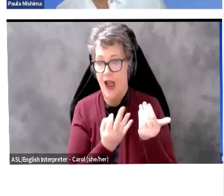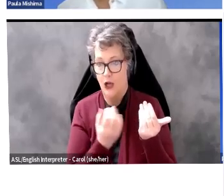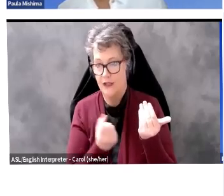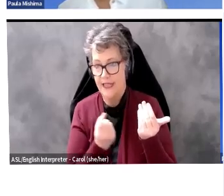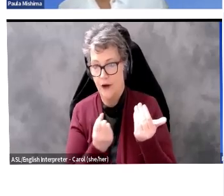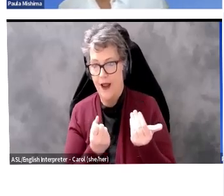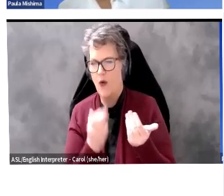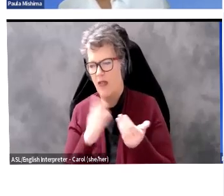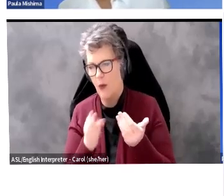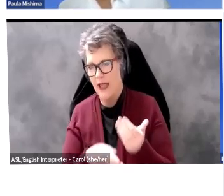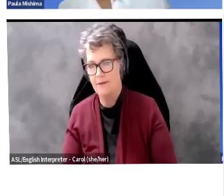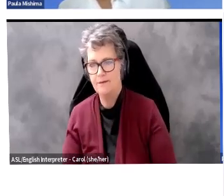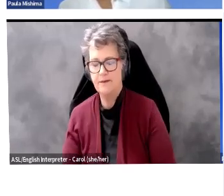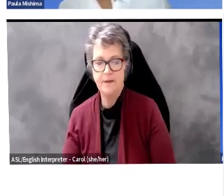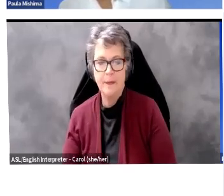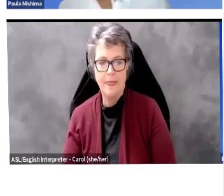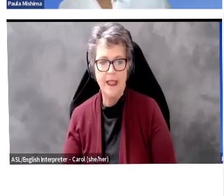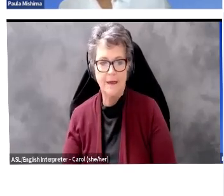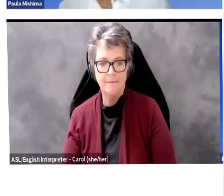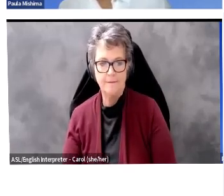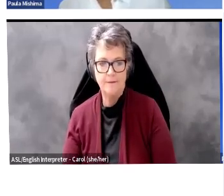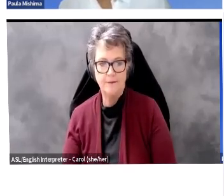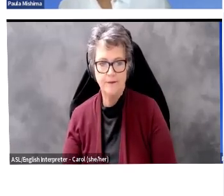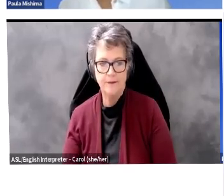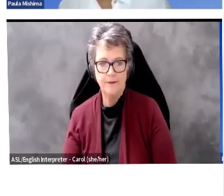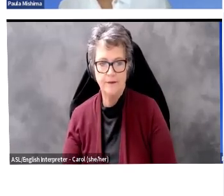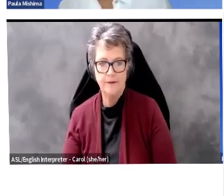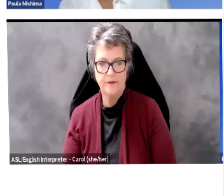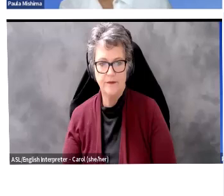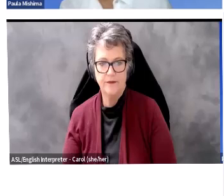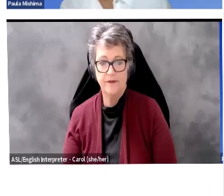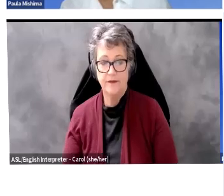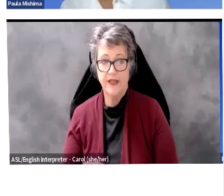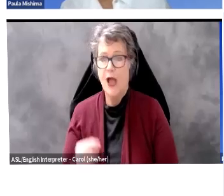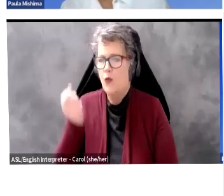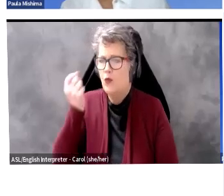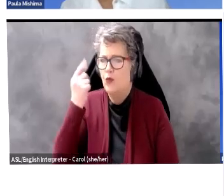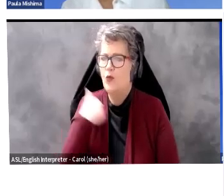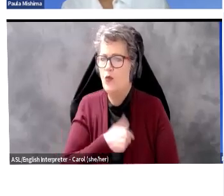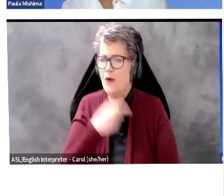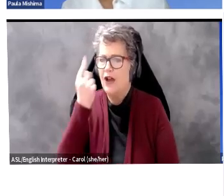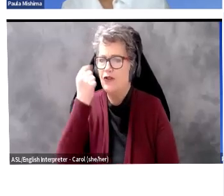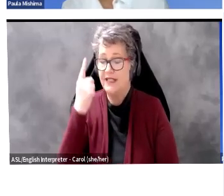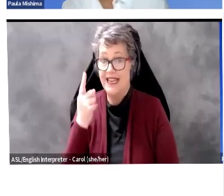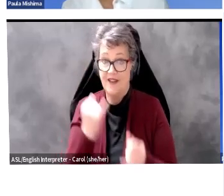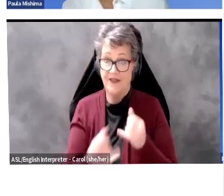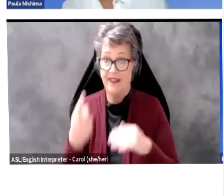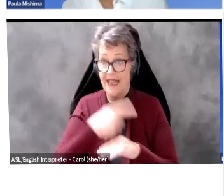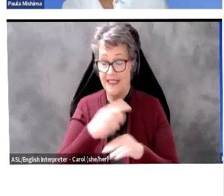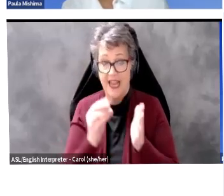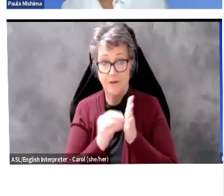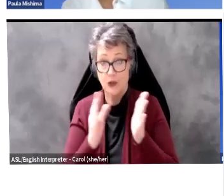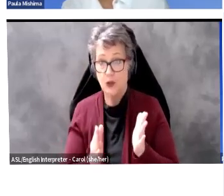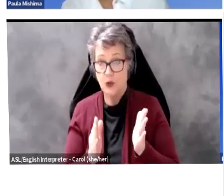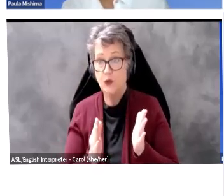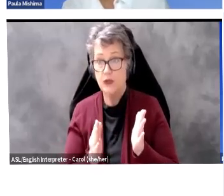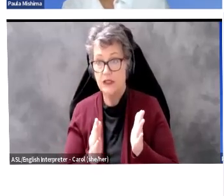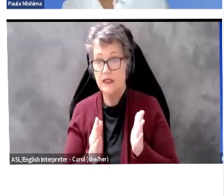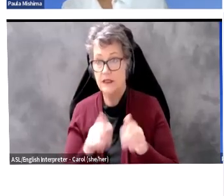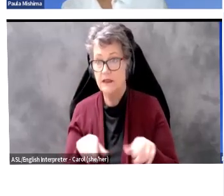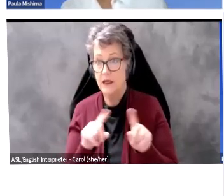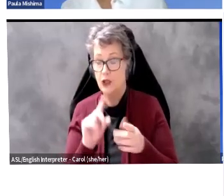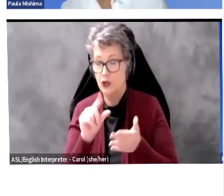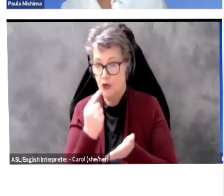the weekend. And we understand that if the last day for students